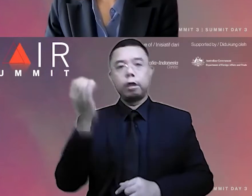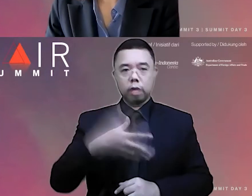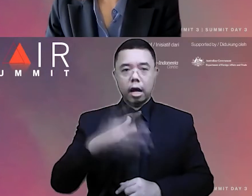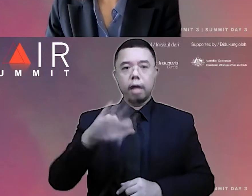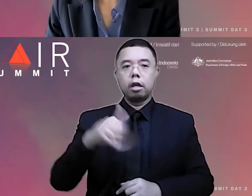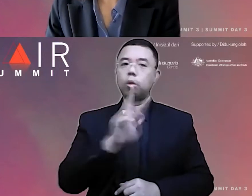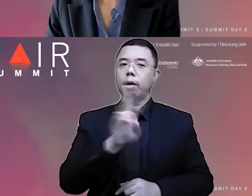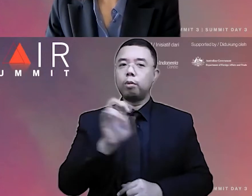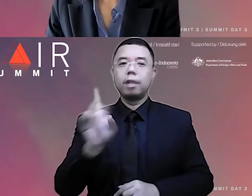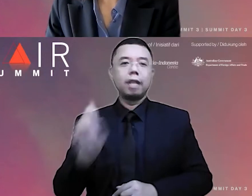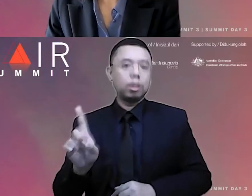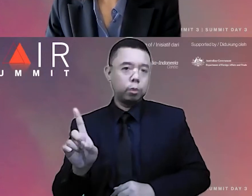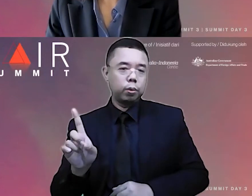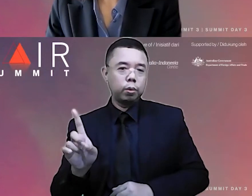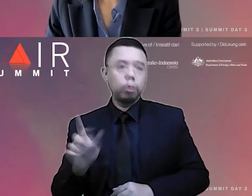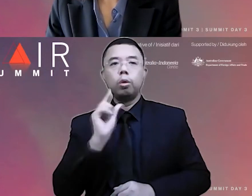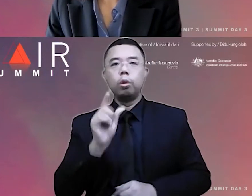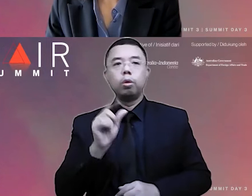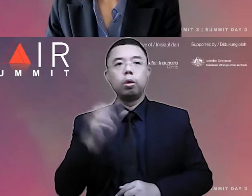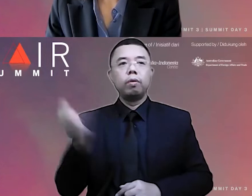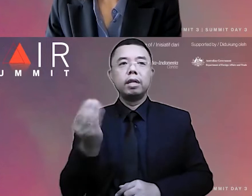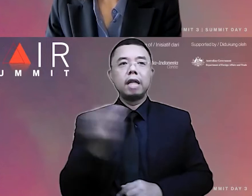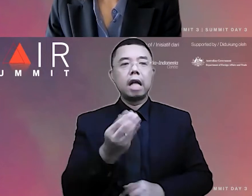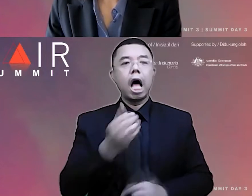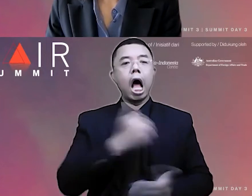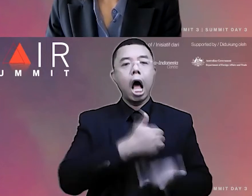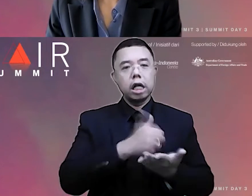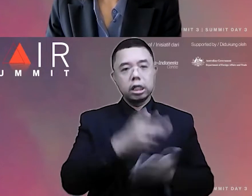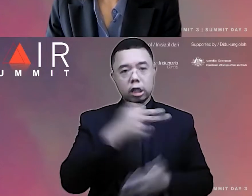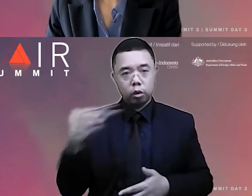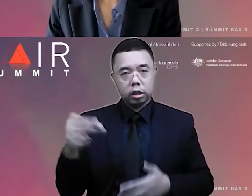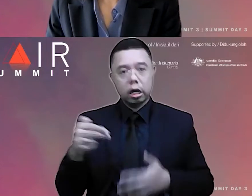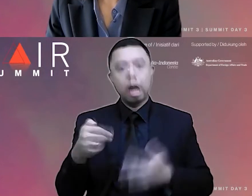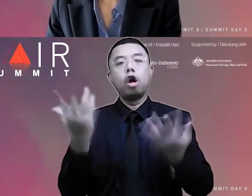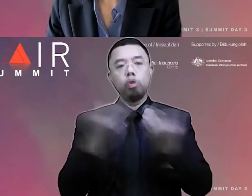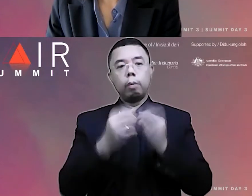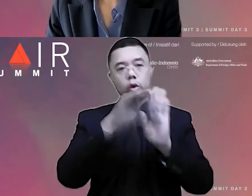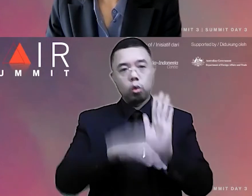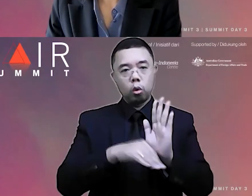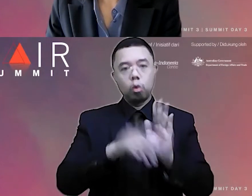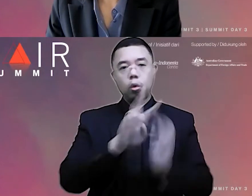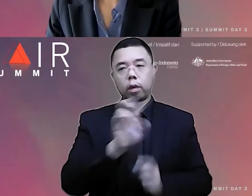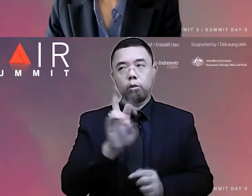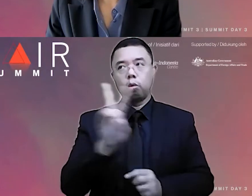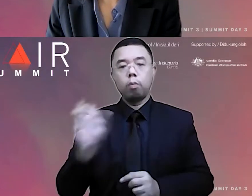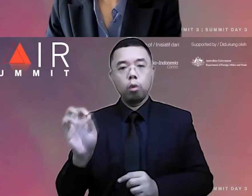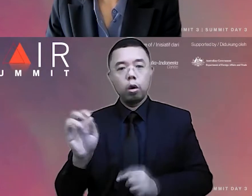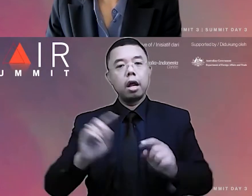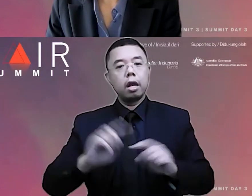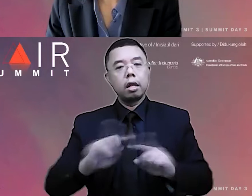tourists, although it's reduced in 2020, but it's projected to recover slightly